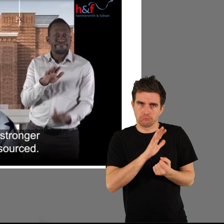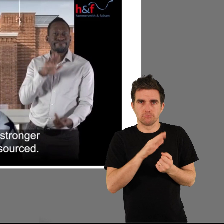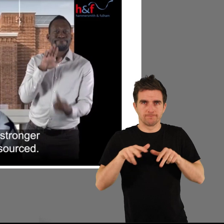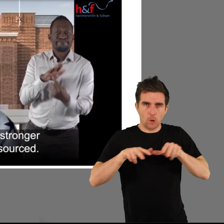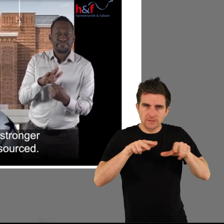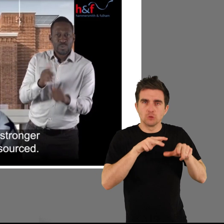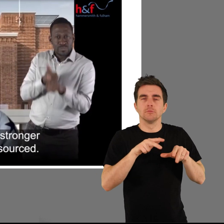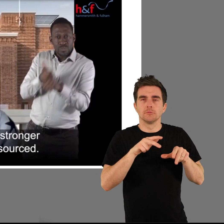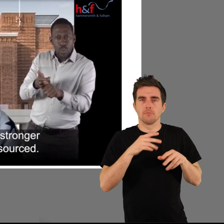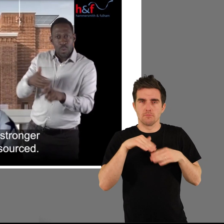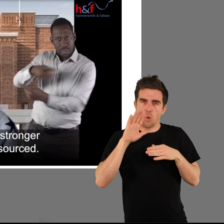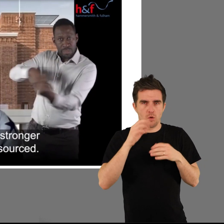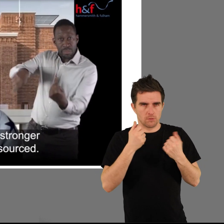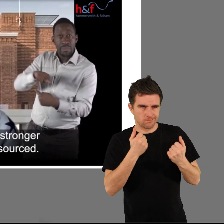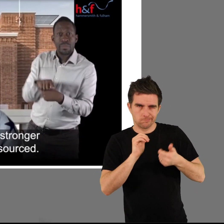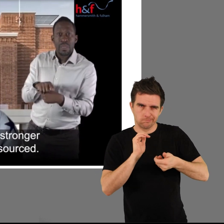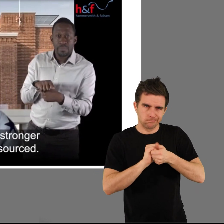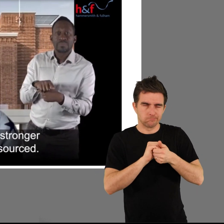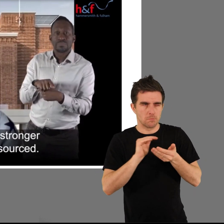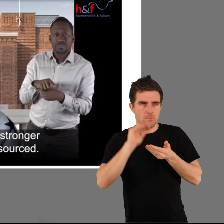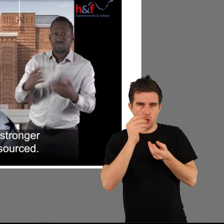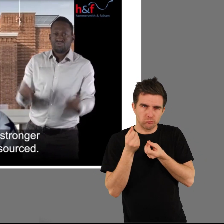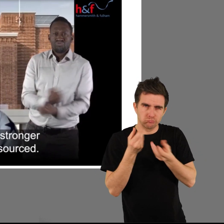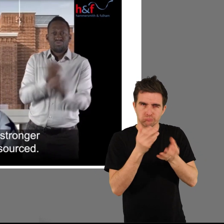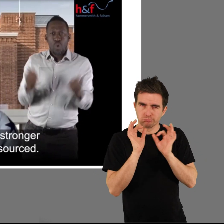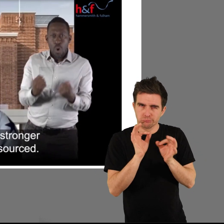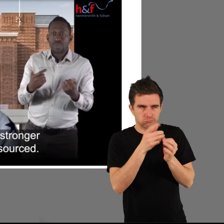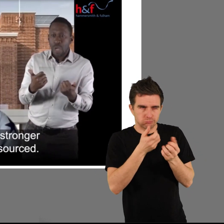people's organisations to be stronger and to be better resourced.